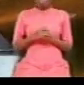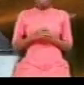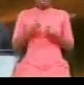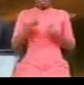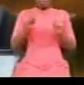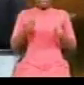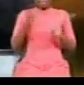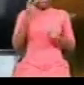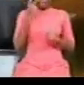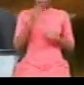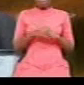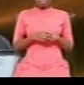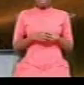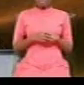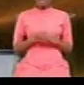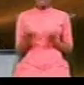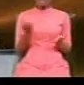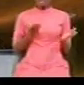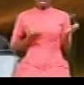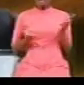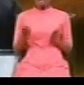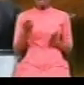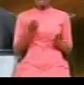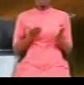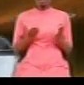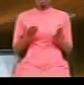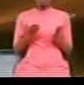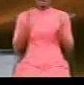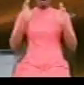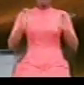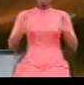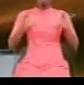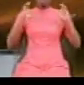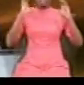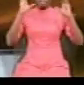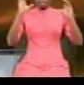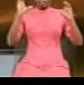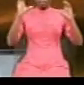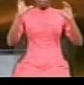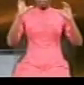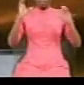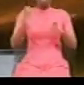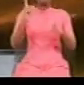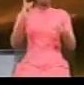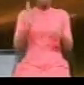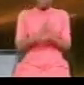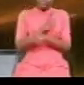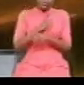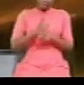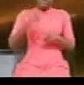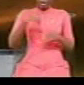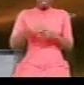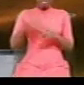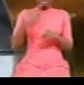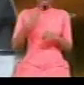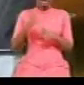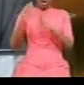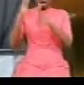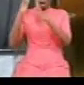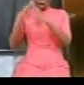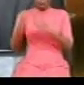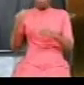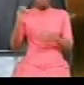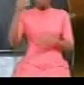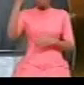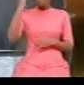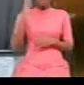can see service, commitment, labor in the vineyard of the